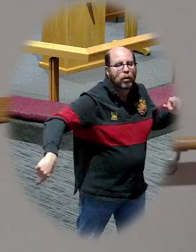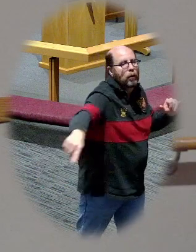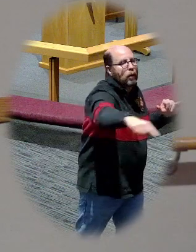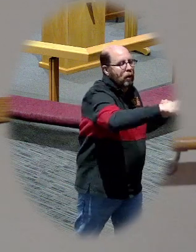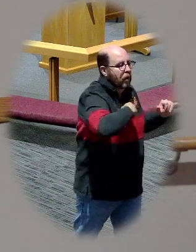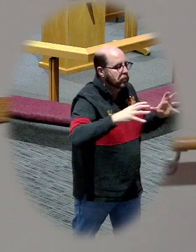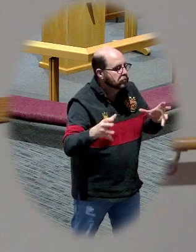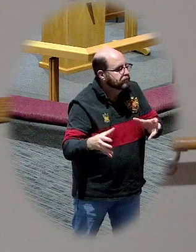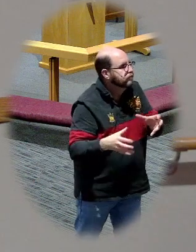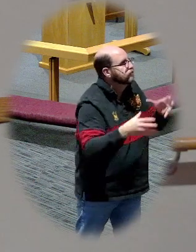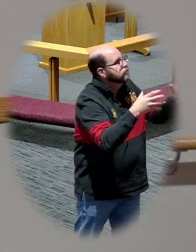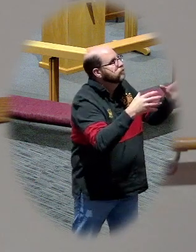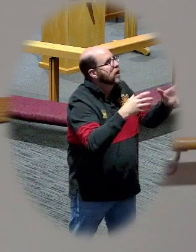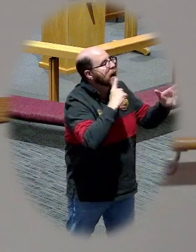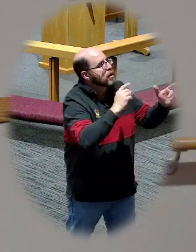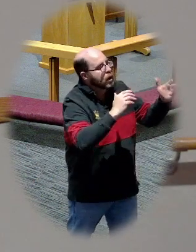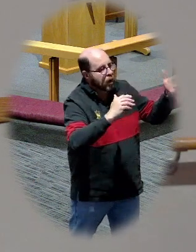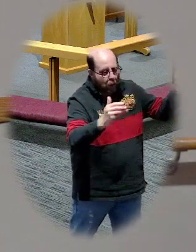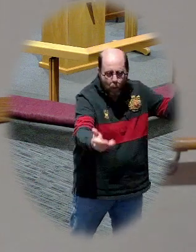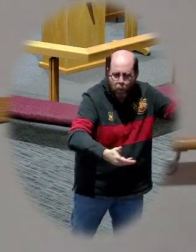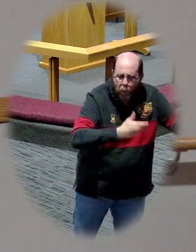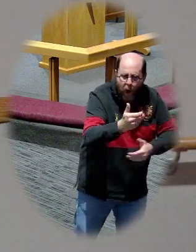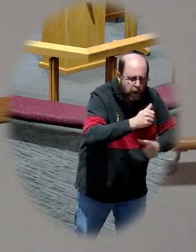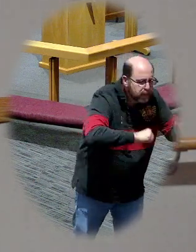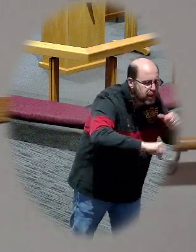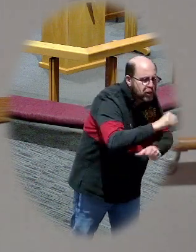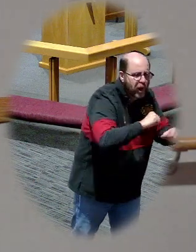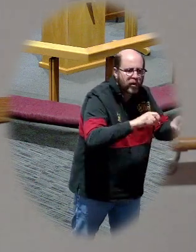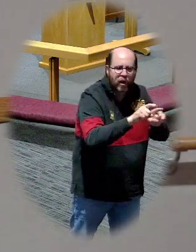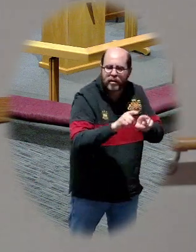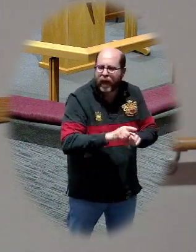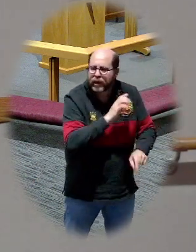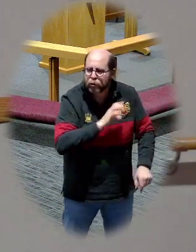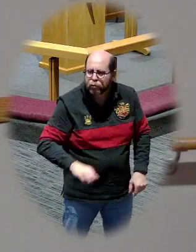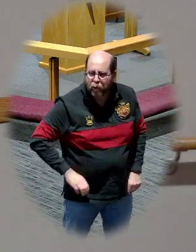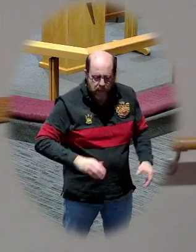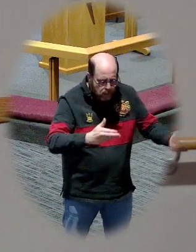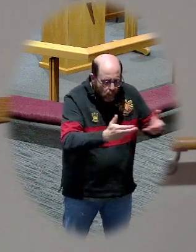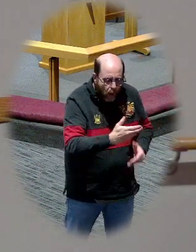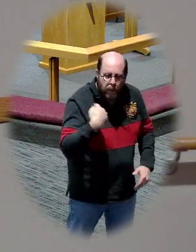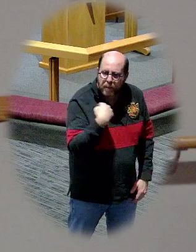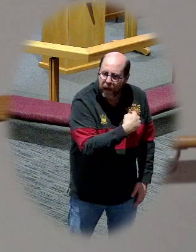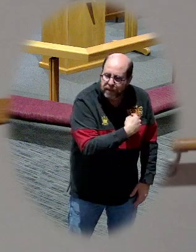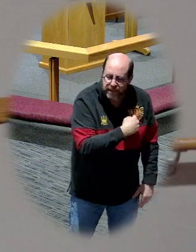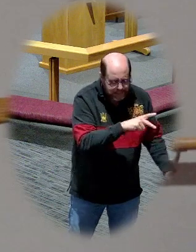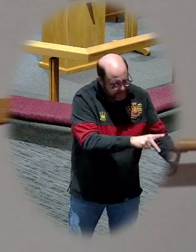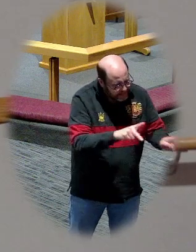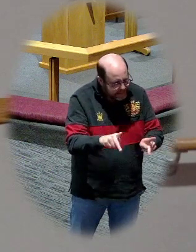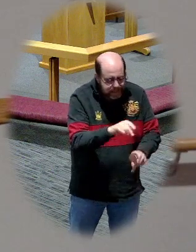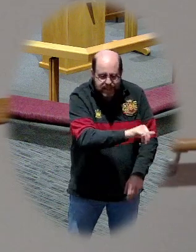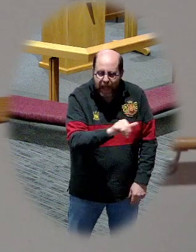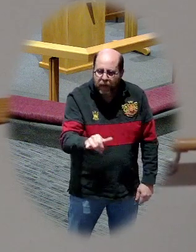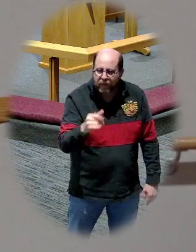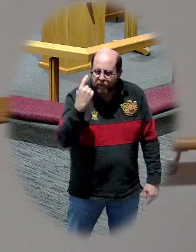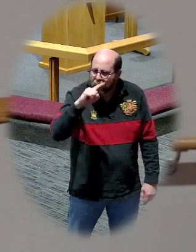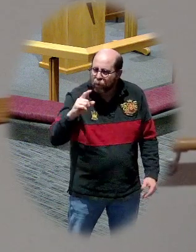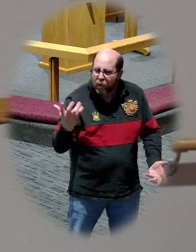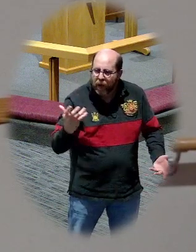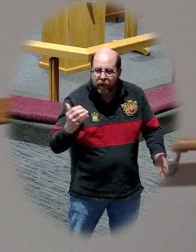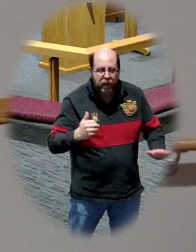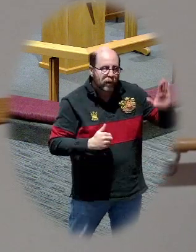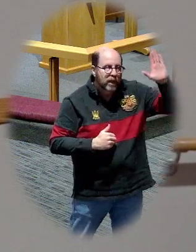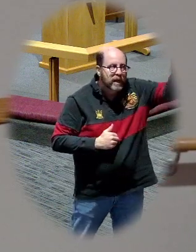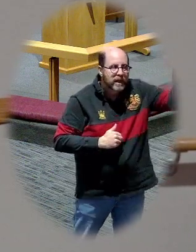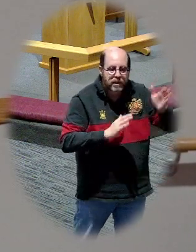well to welcome one another as Christ has welcomed us for the glory of God.